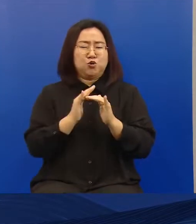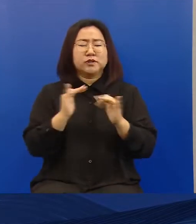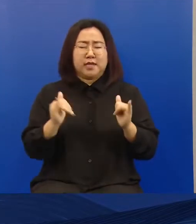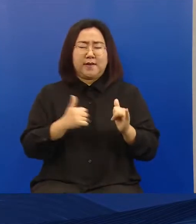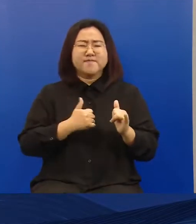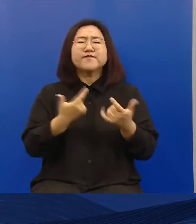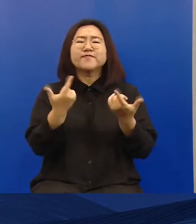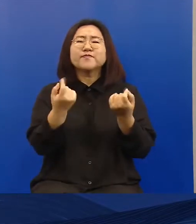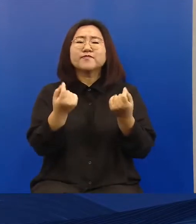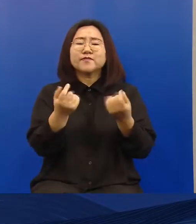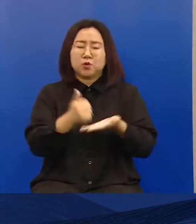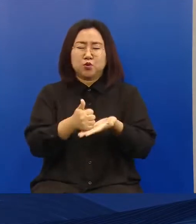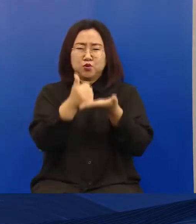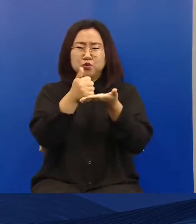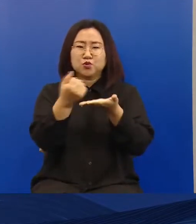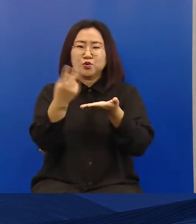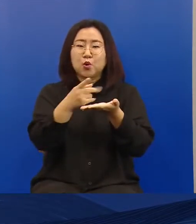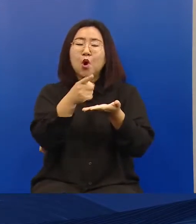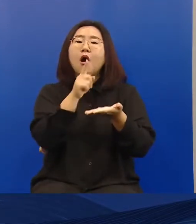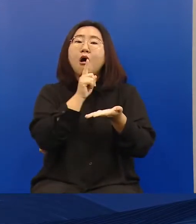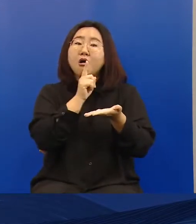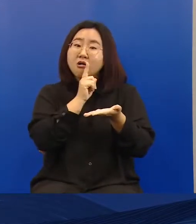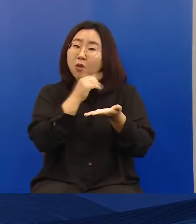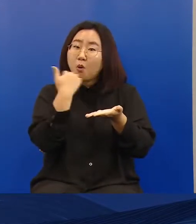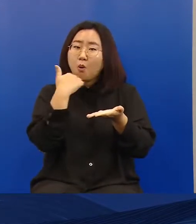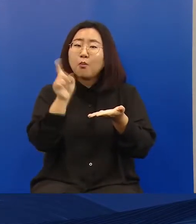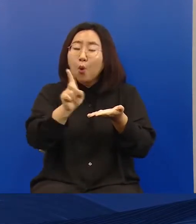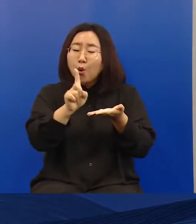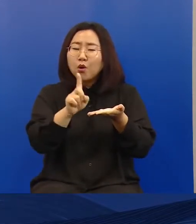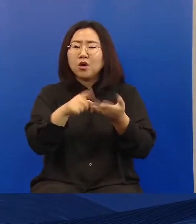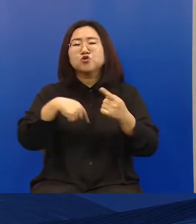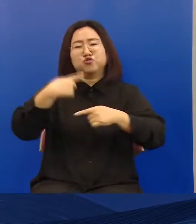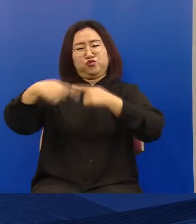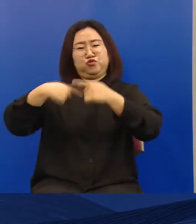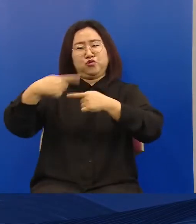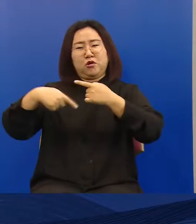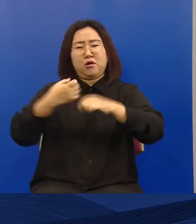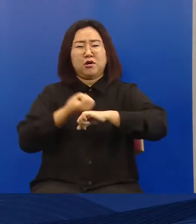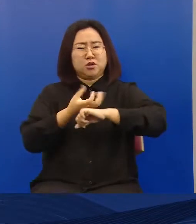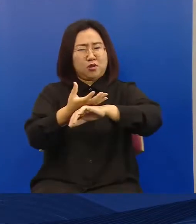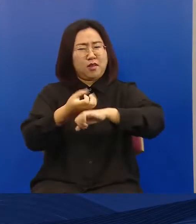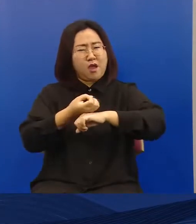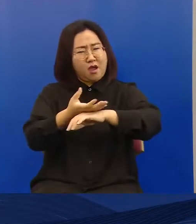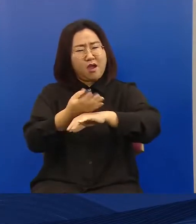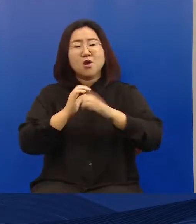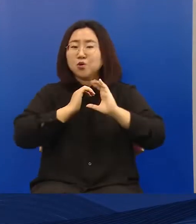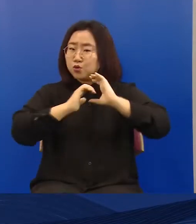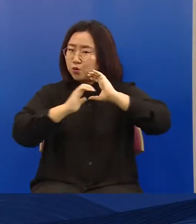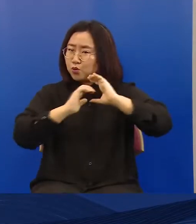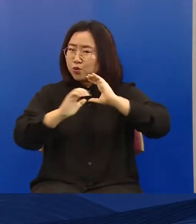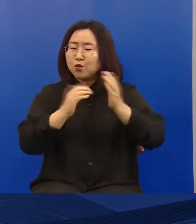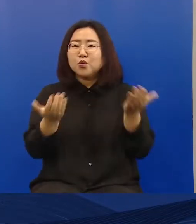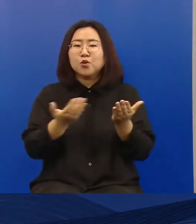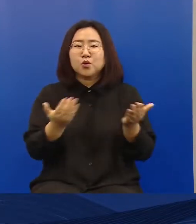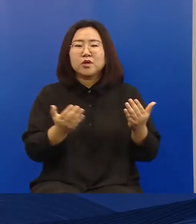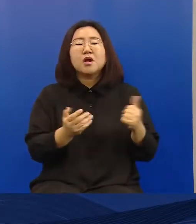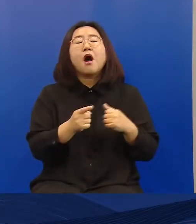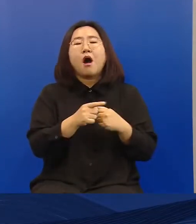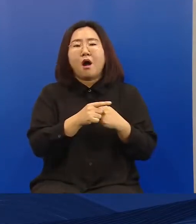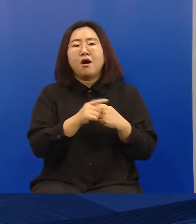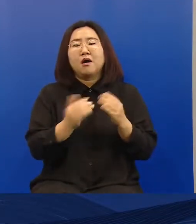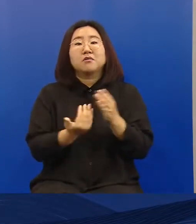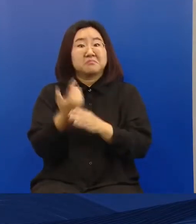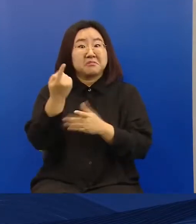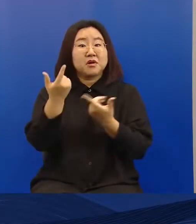government. So that is showing respect to people with hearing loss in Korea, and we started